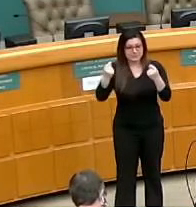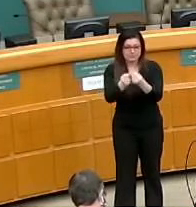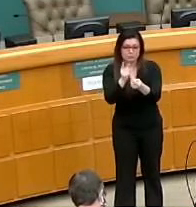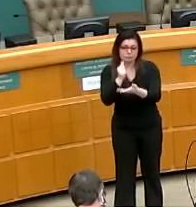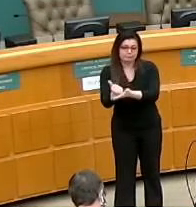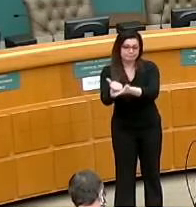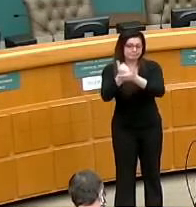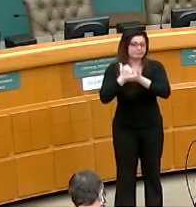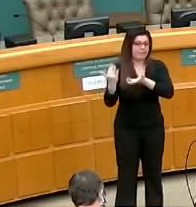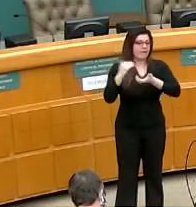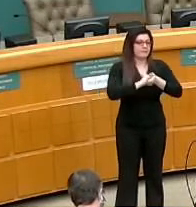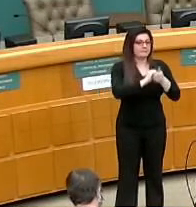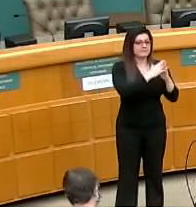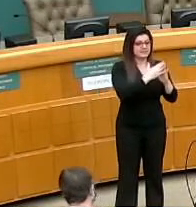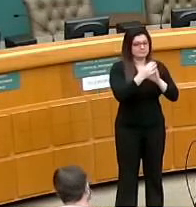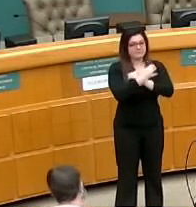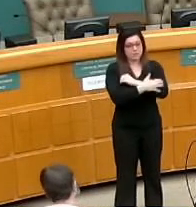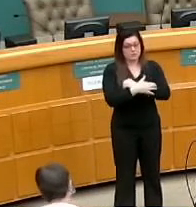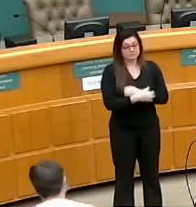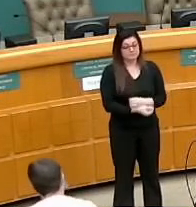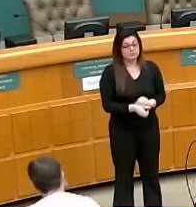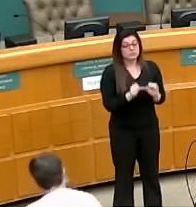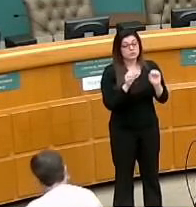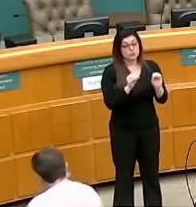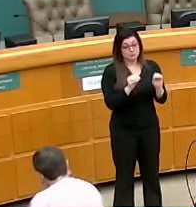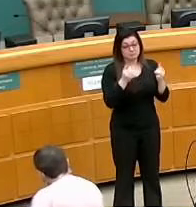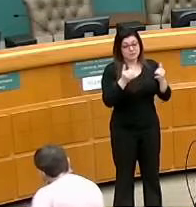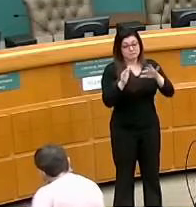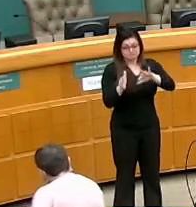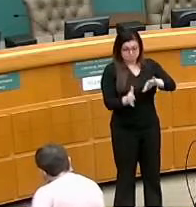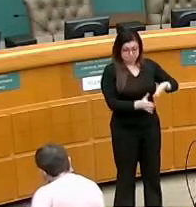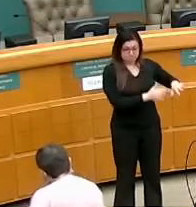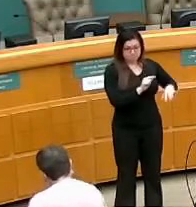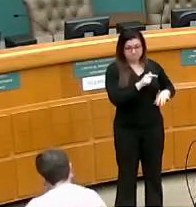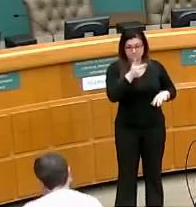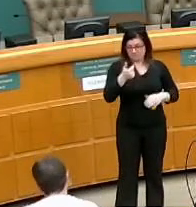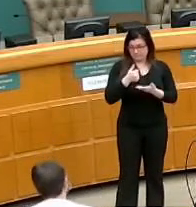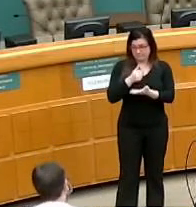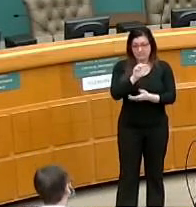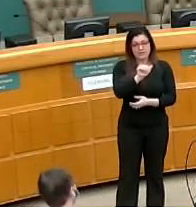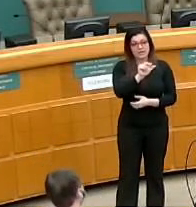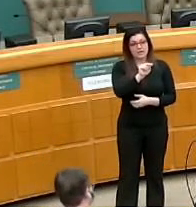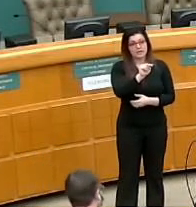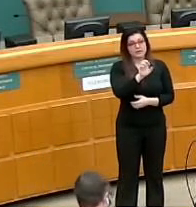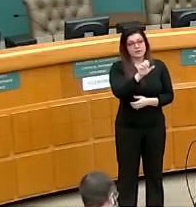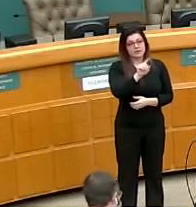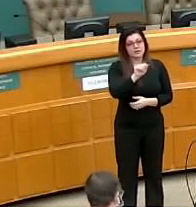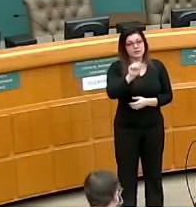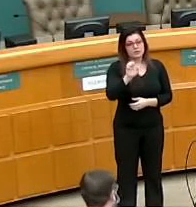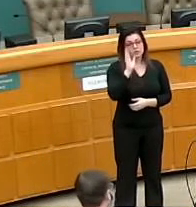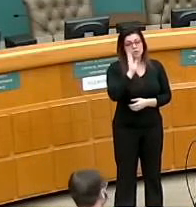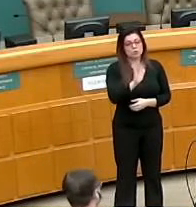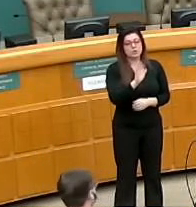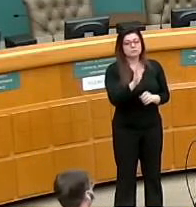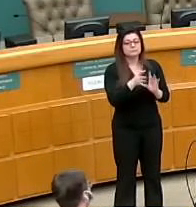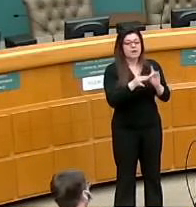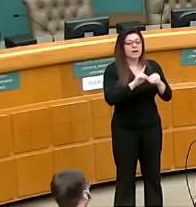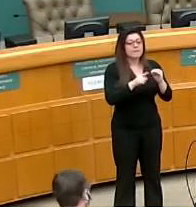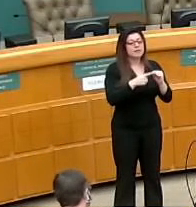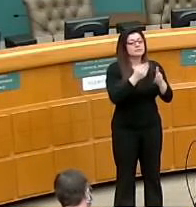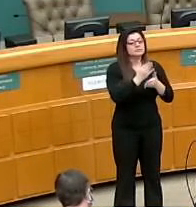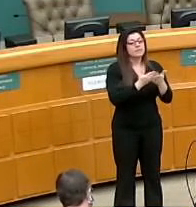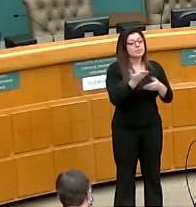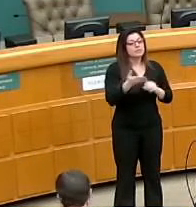county. That concludes my remarks. We're going to turn it over now to Annette, who will talk about some of the health stuff to include our drive-through testing